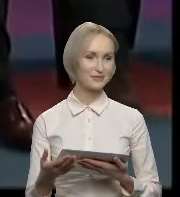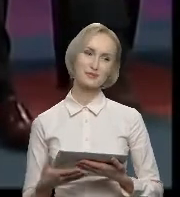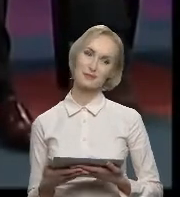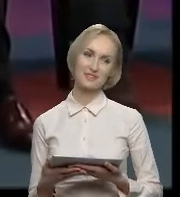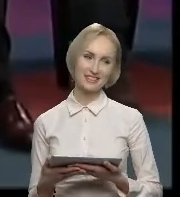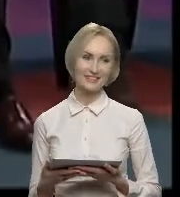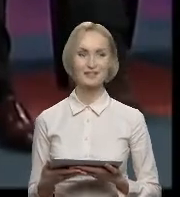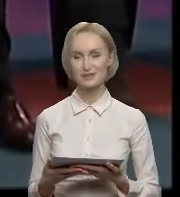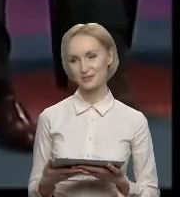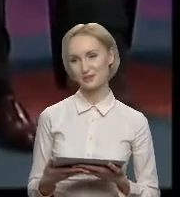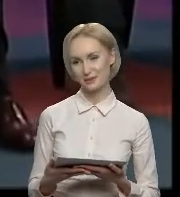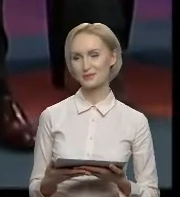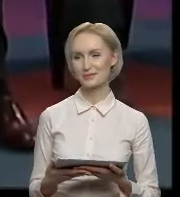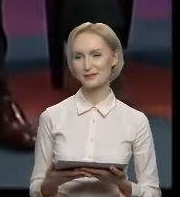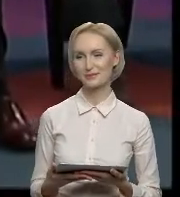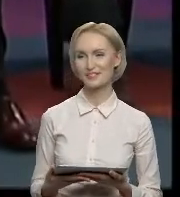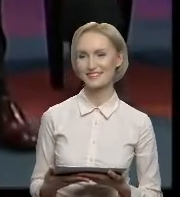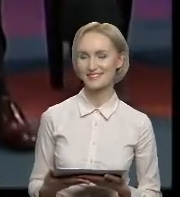there.